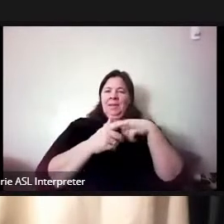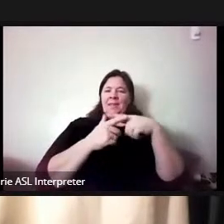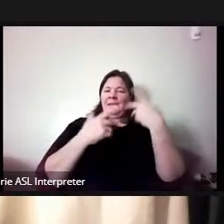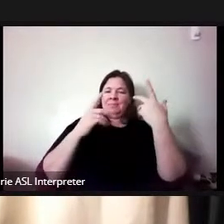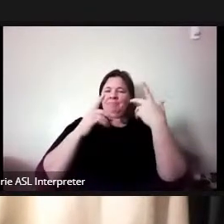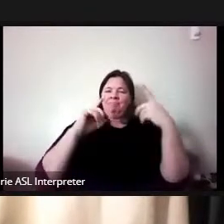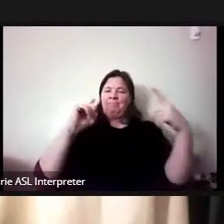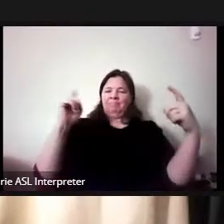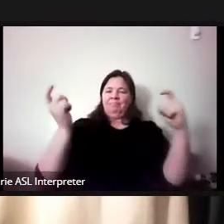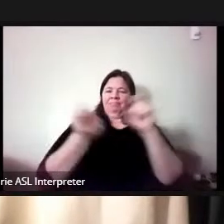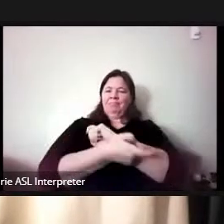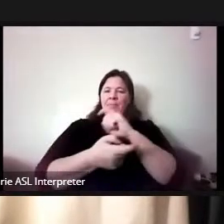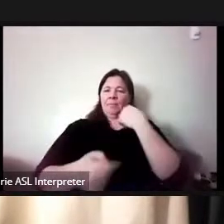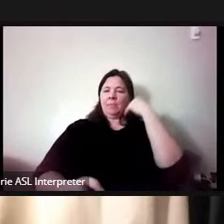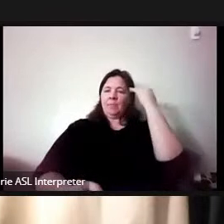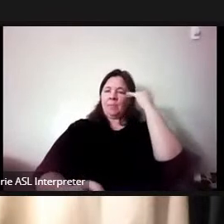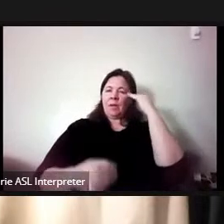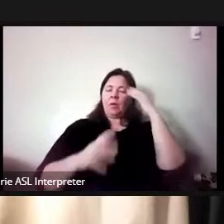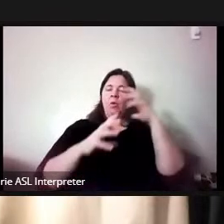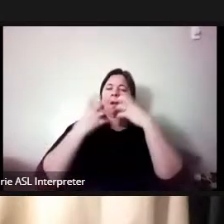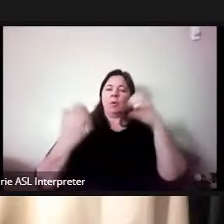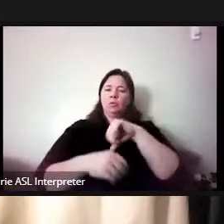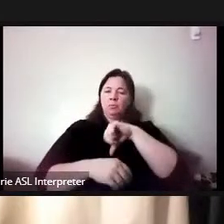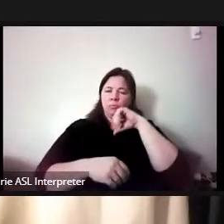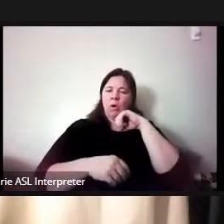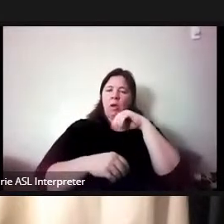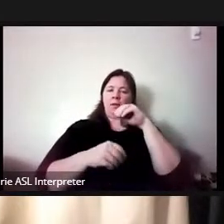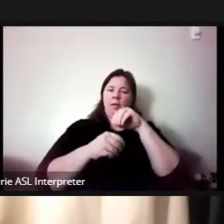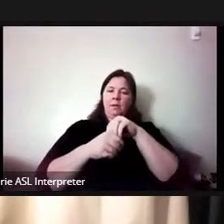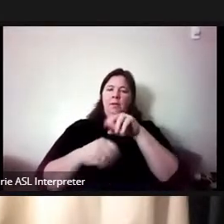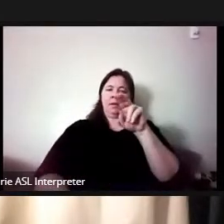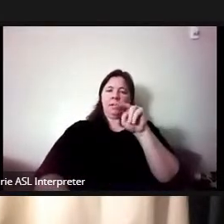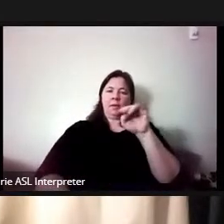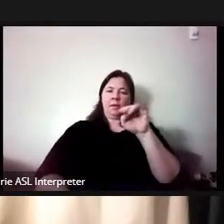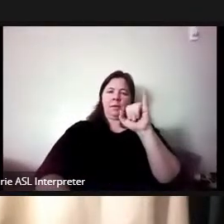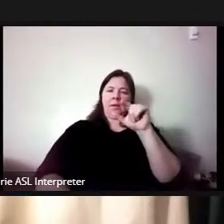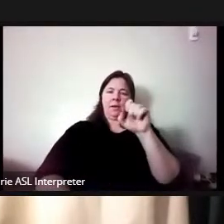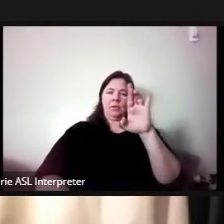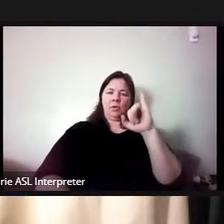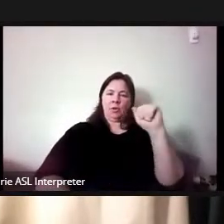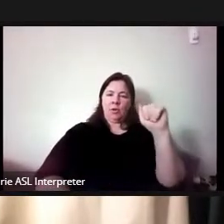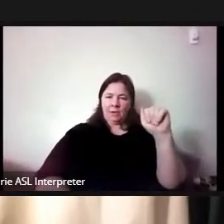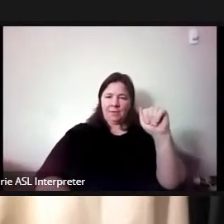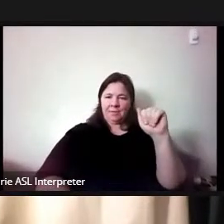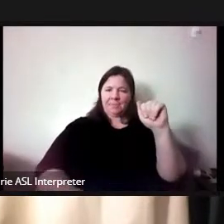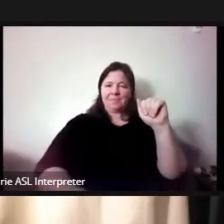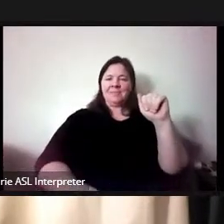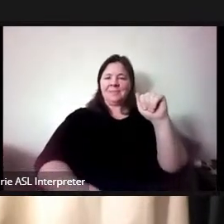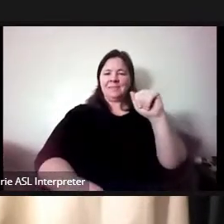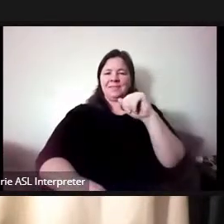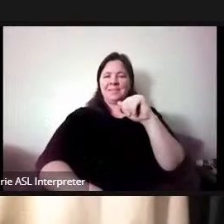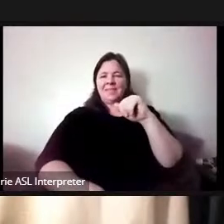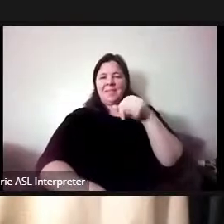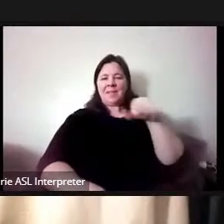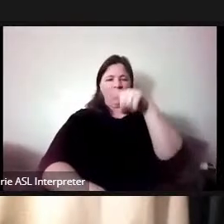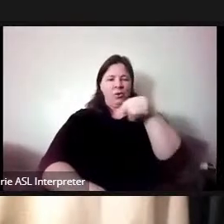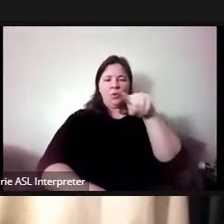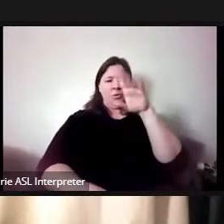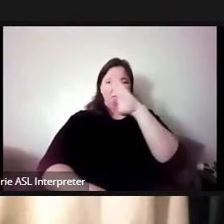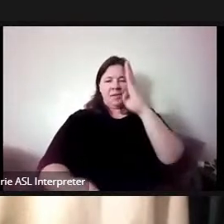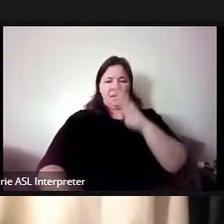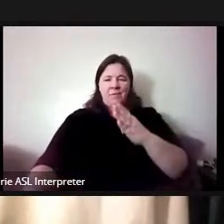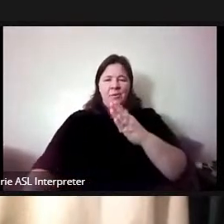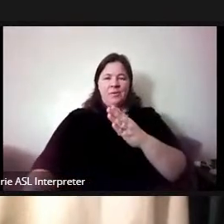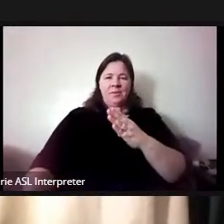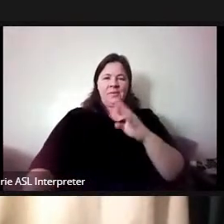know how much pride exists in Nigeria, put it that way. you guys